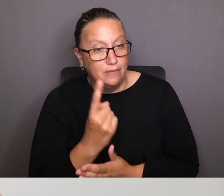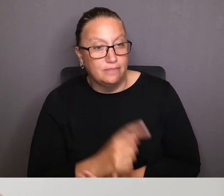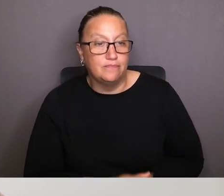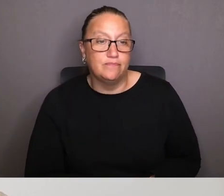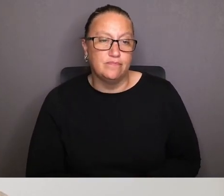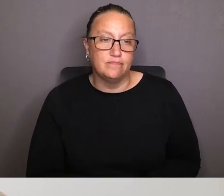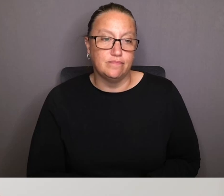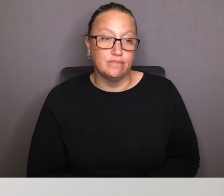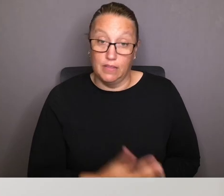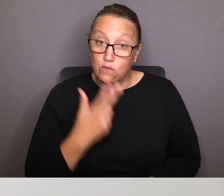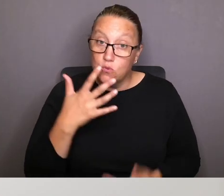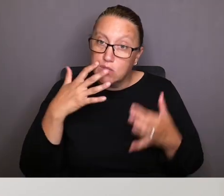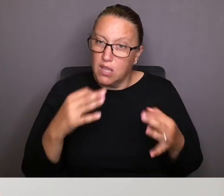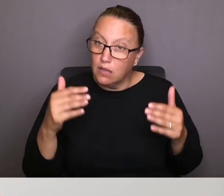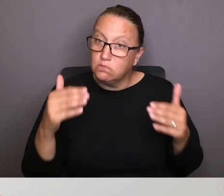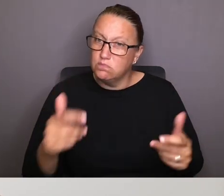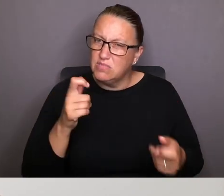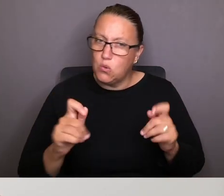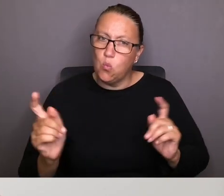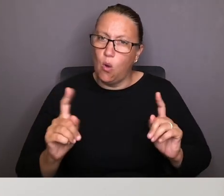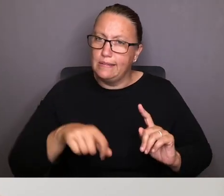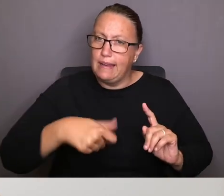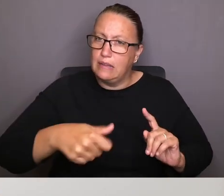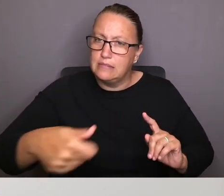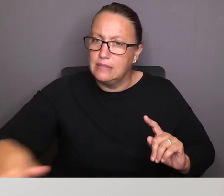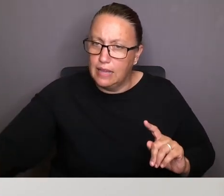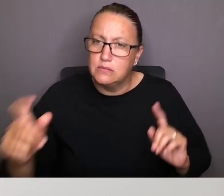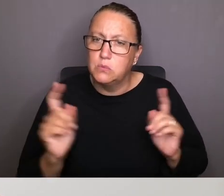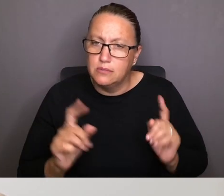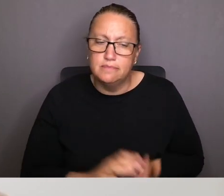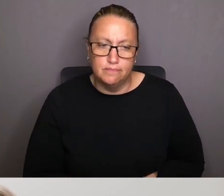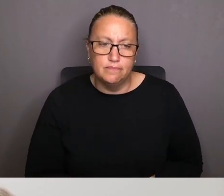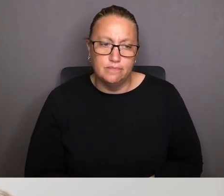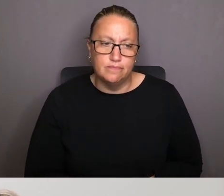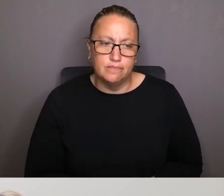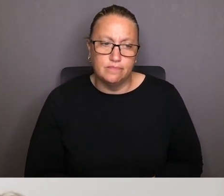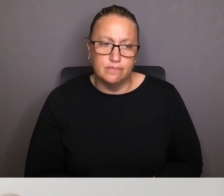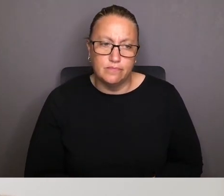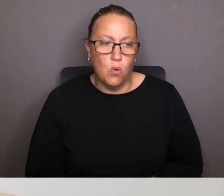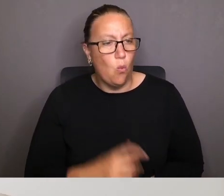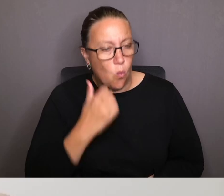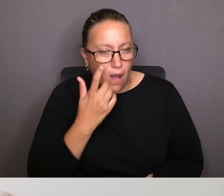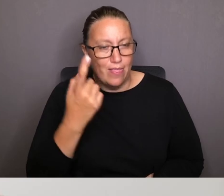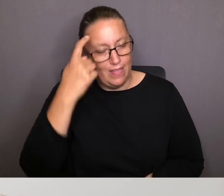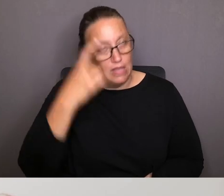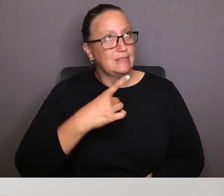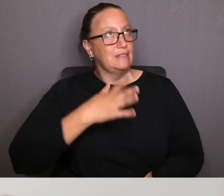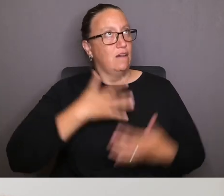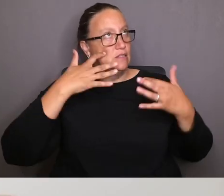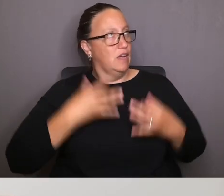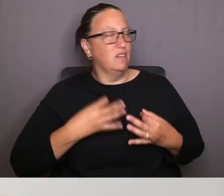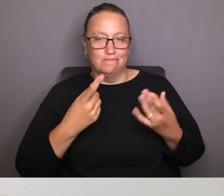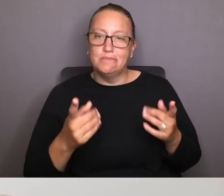a test, what are people's choices, and what happens afterwards. So what happens after someone, if they choose to have a test, what are